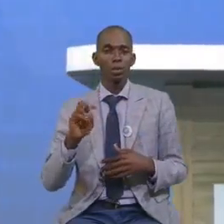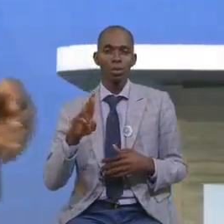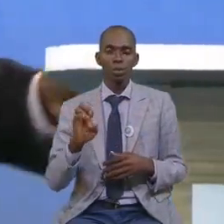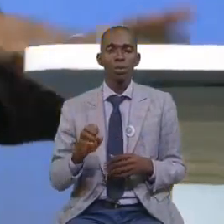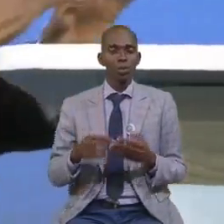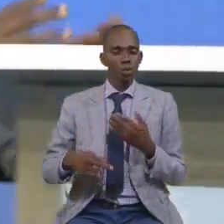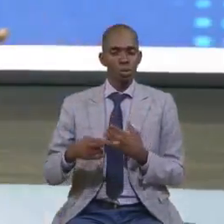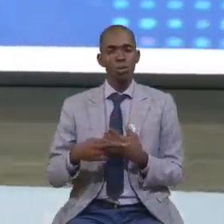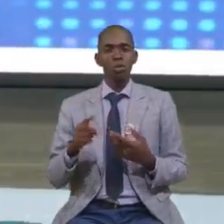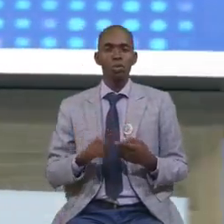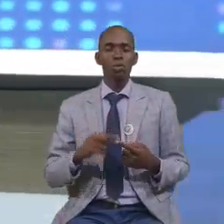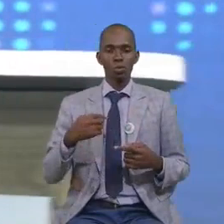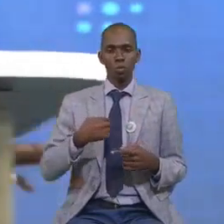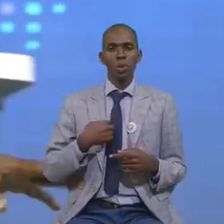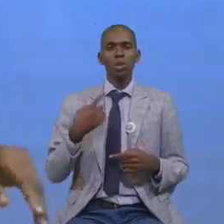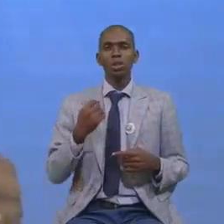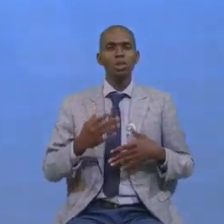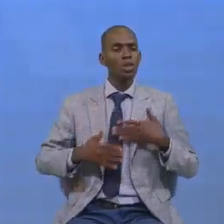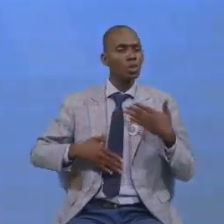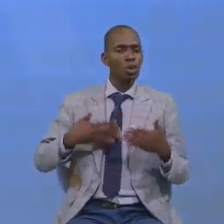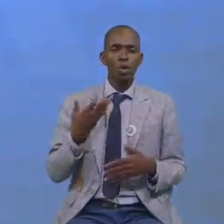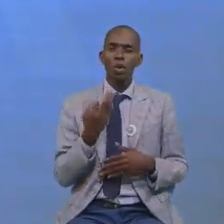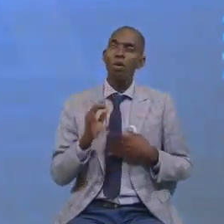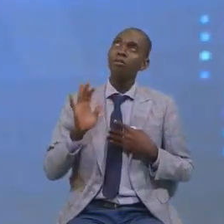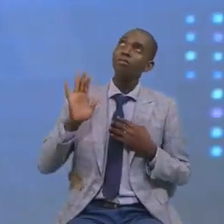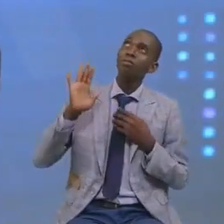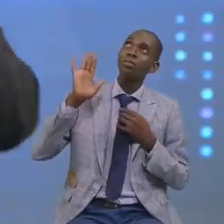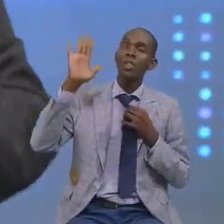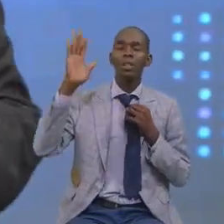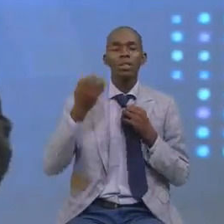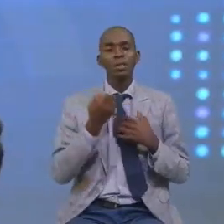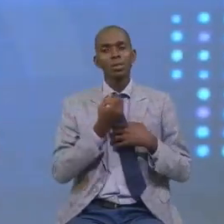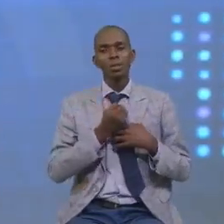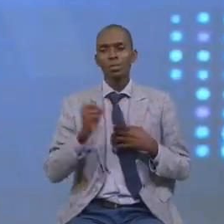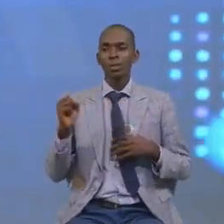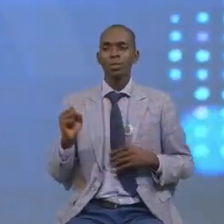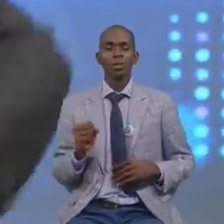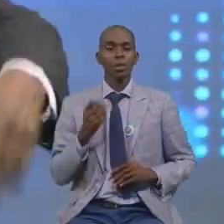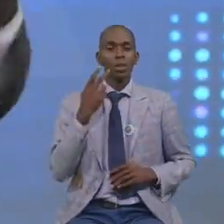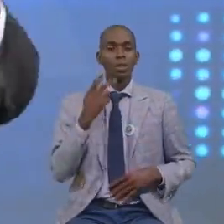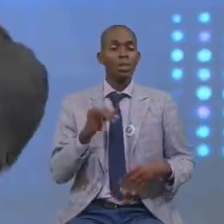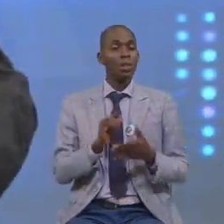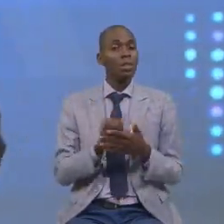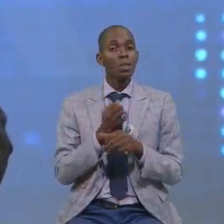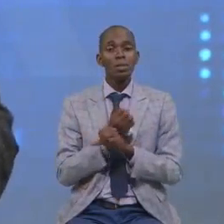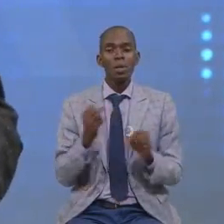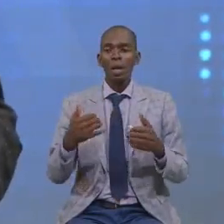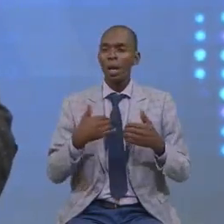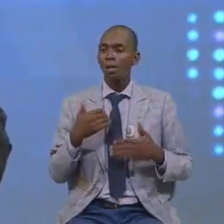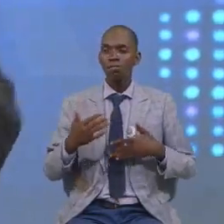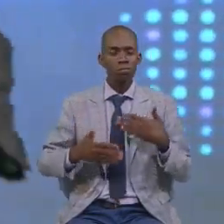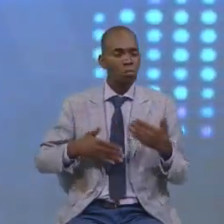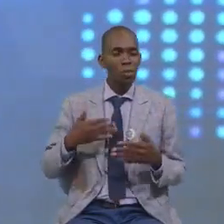me the joy of thy salvation. Salvation has joy. Salvation has